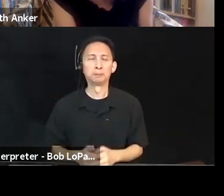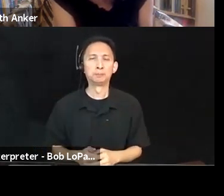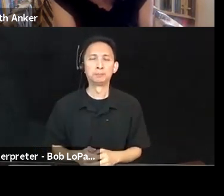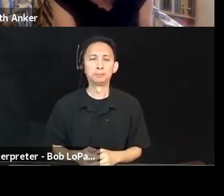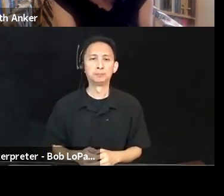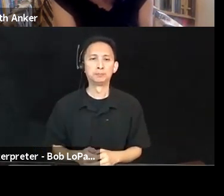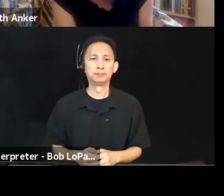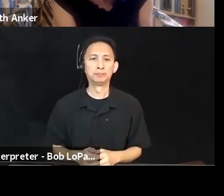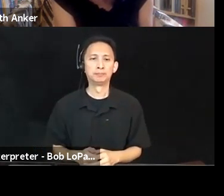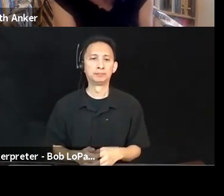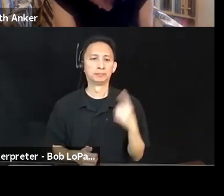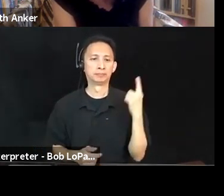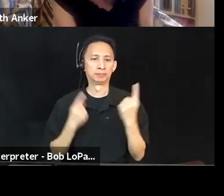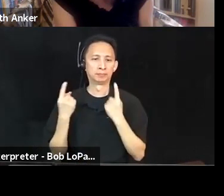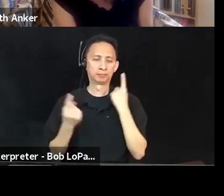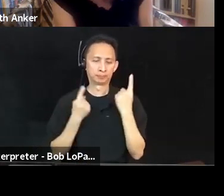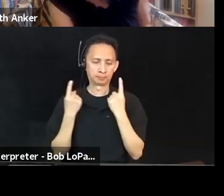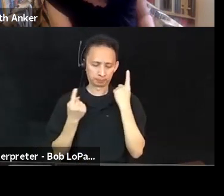So why is it that I was